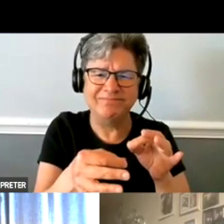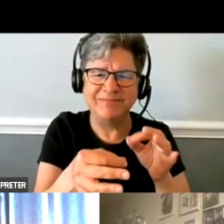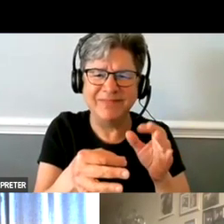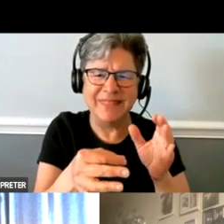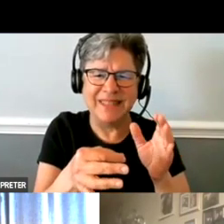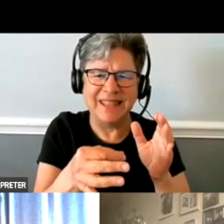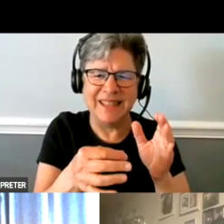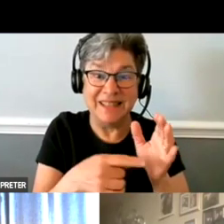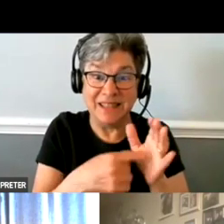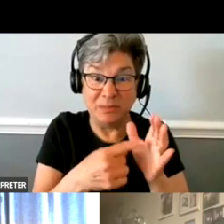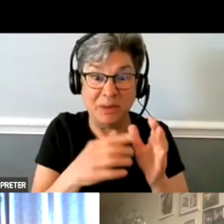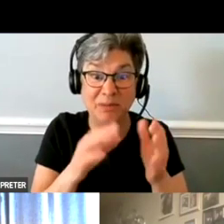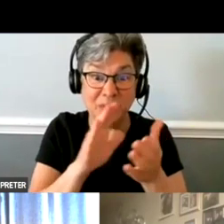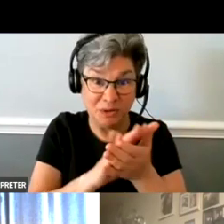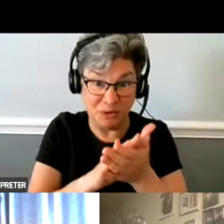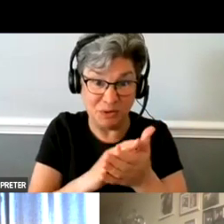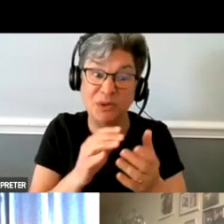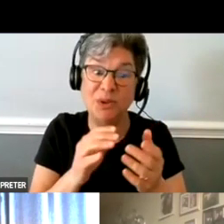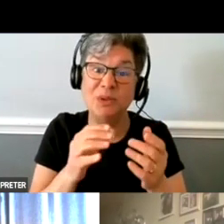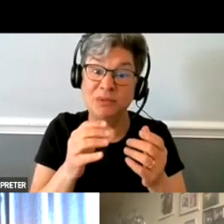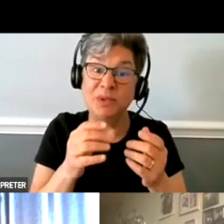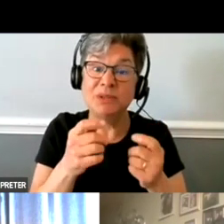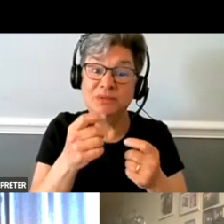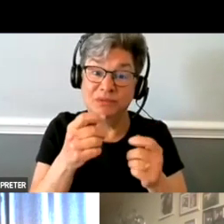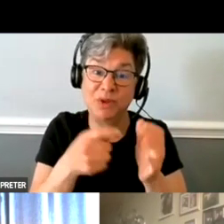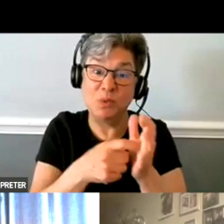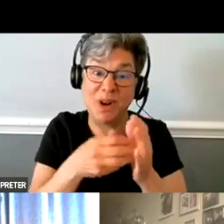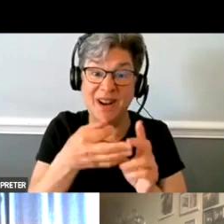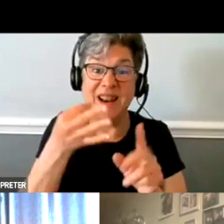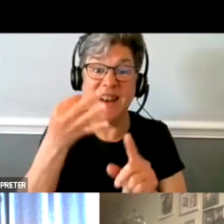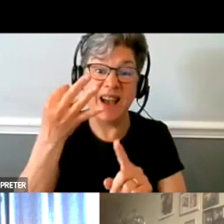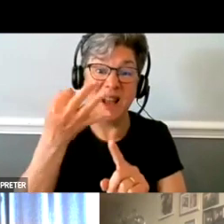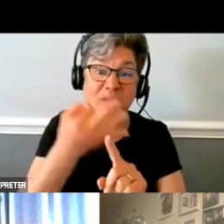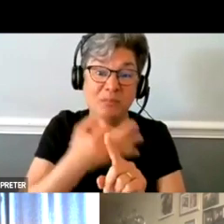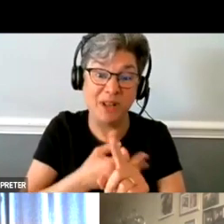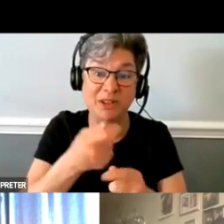take 9 months to change it from an incomplete to a complete. It's like,